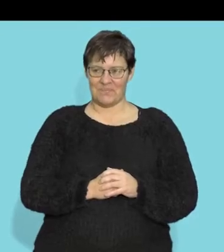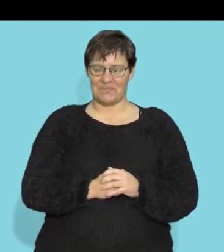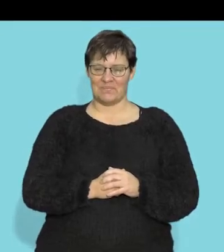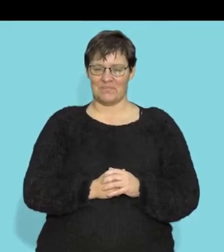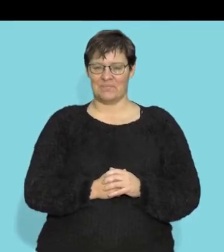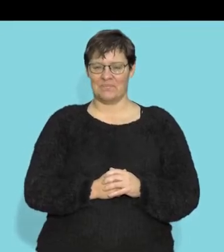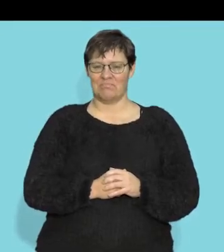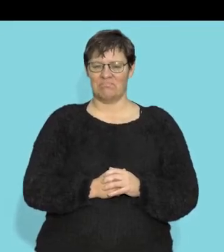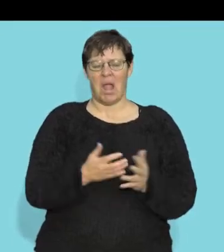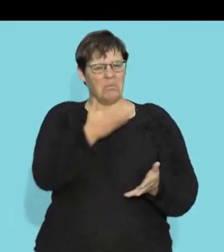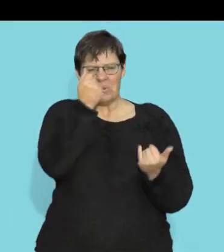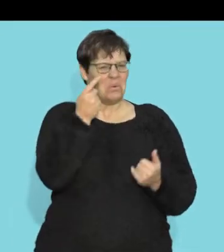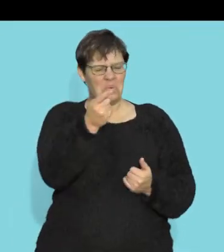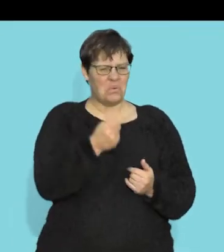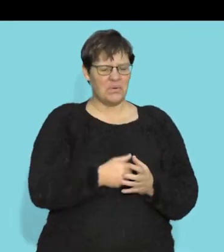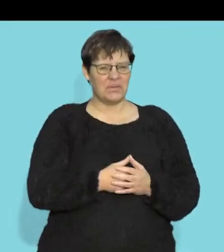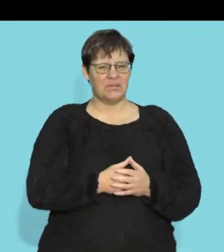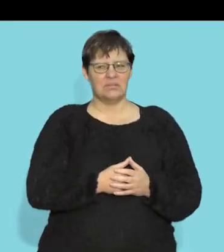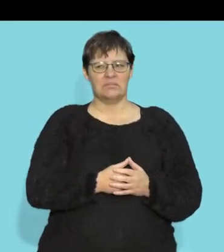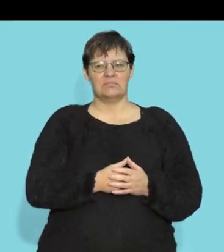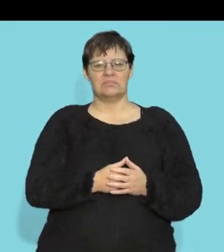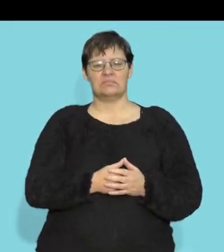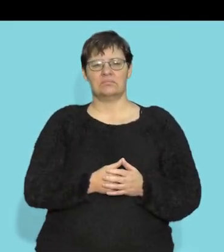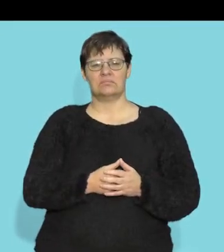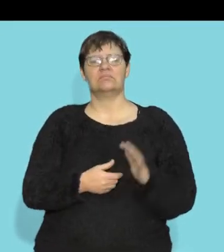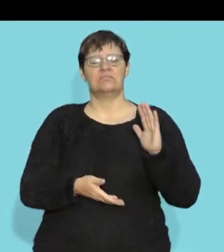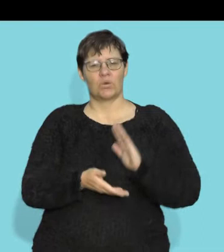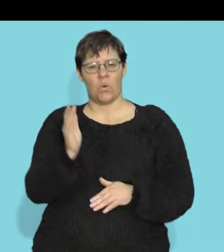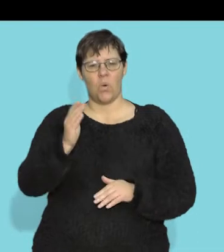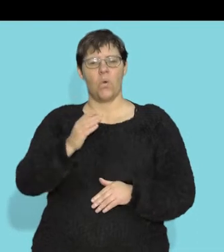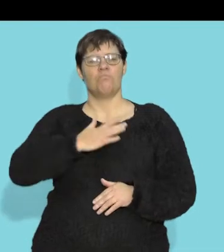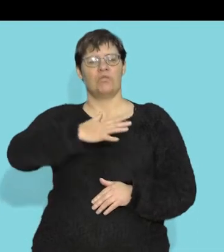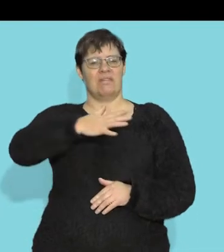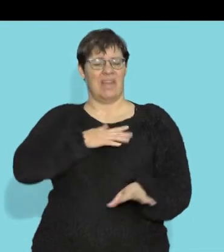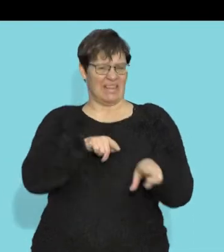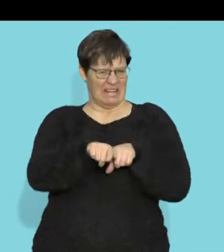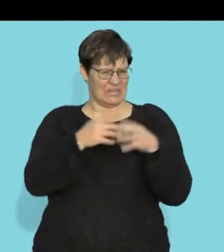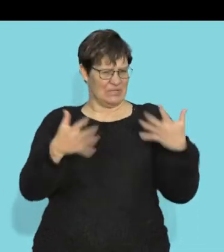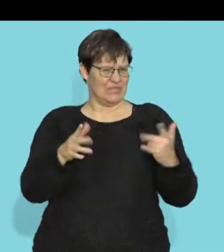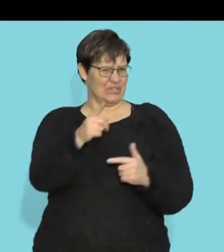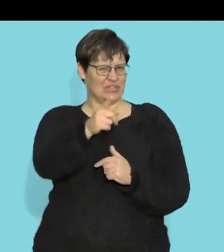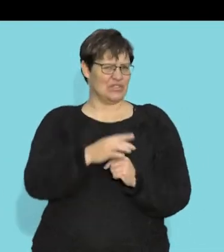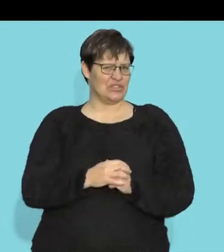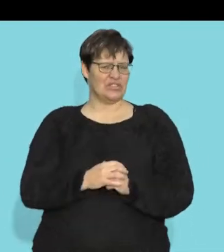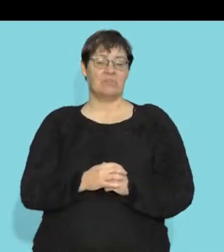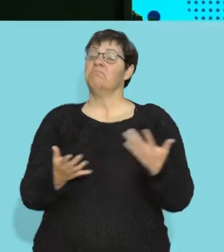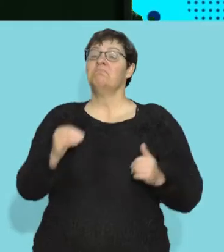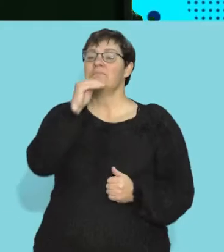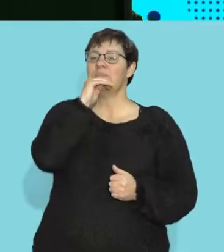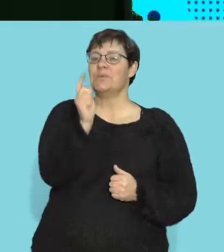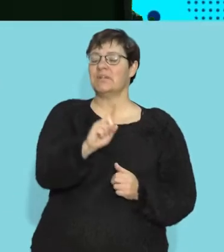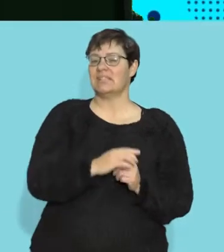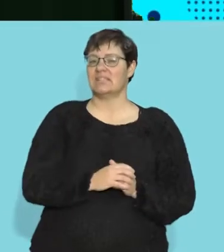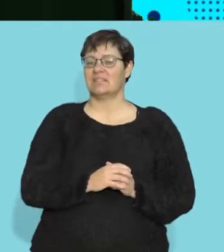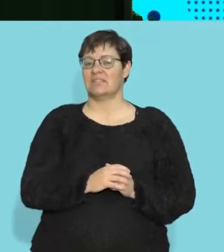I don't know if any of you have ever had to have a breathing test, right? And basically what it